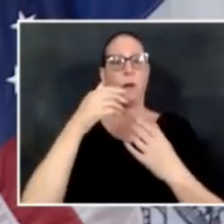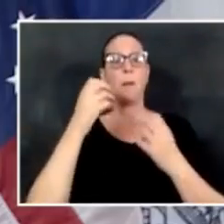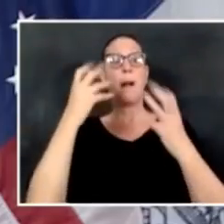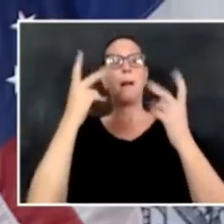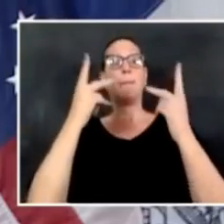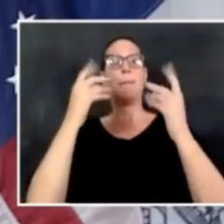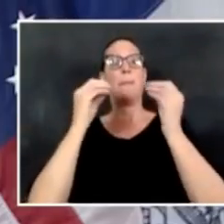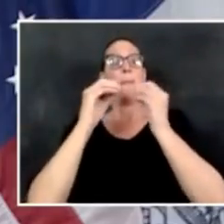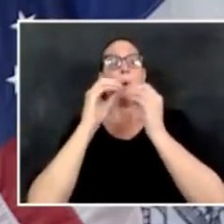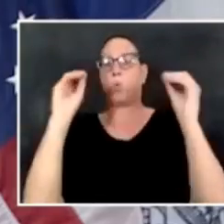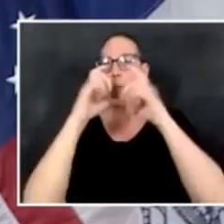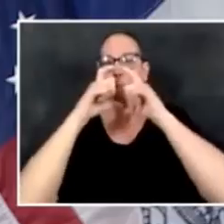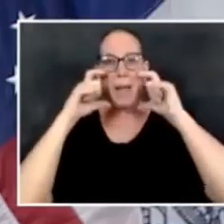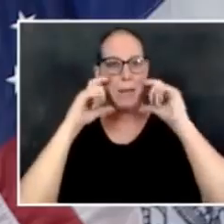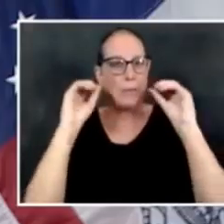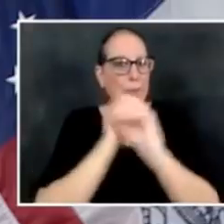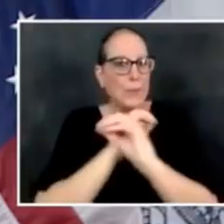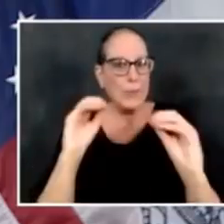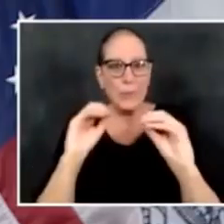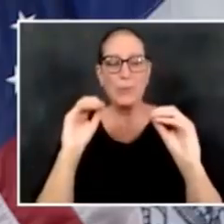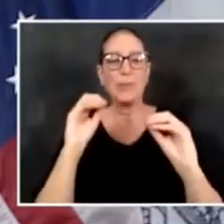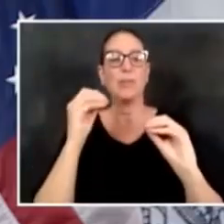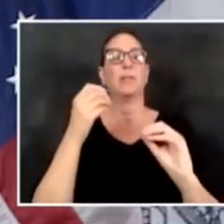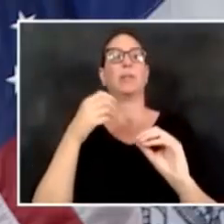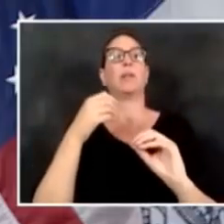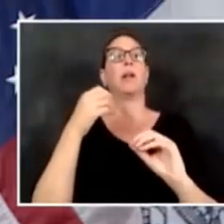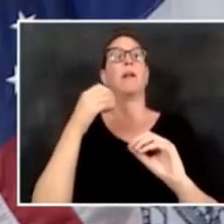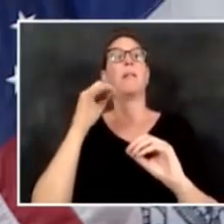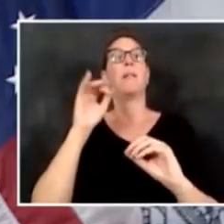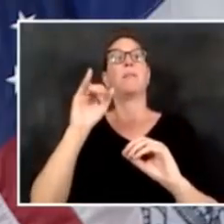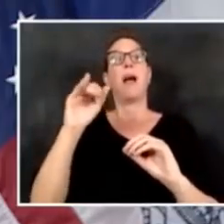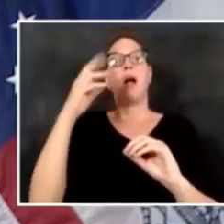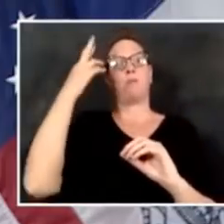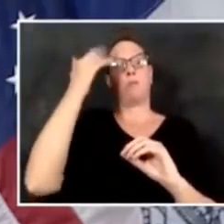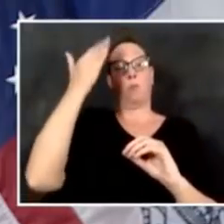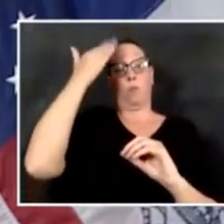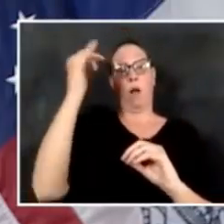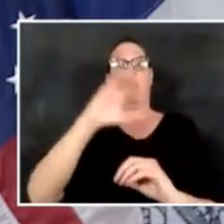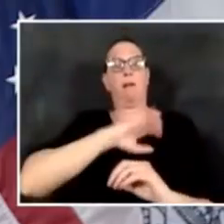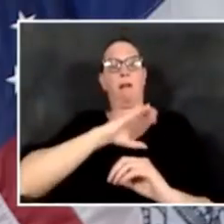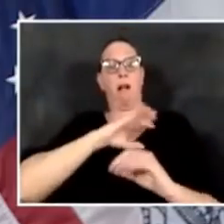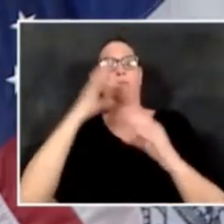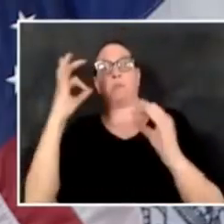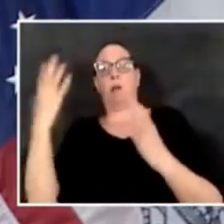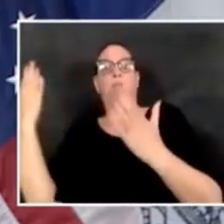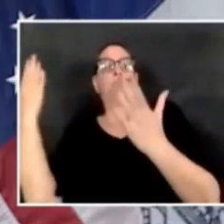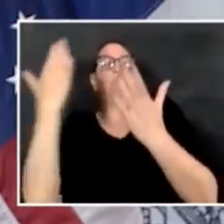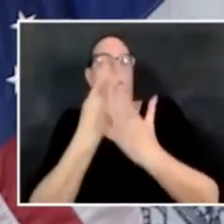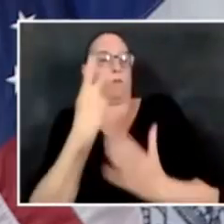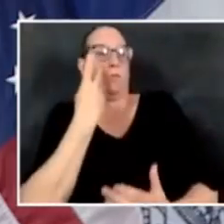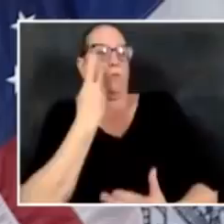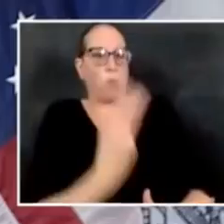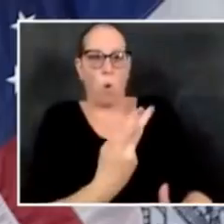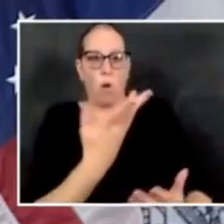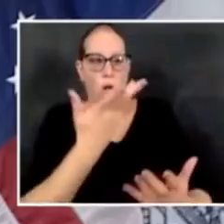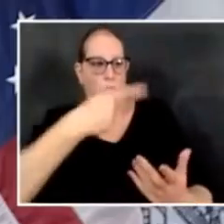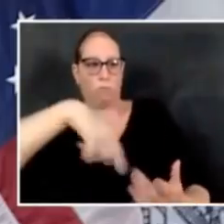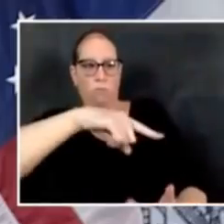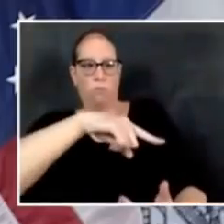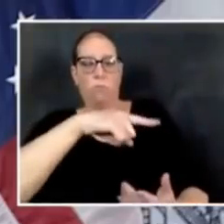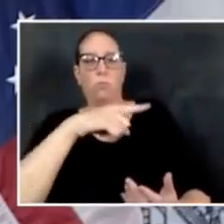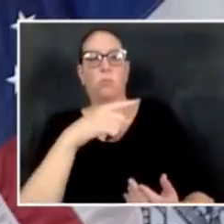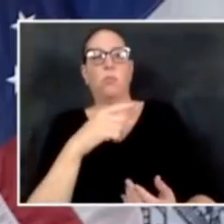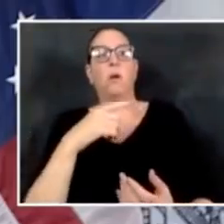is the scene that the officers in plain clothes, as you pointed out, initially walked